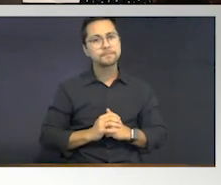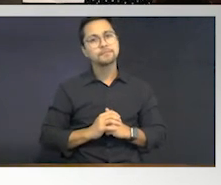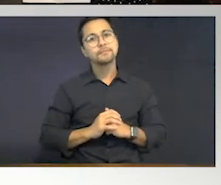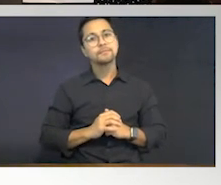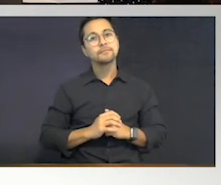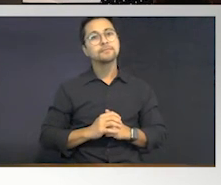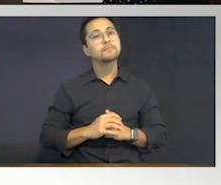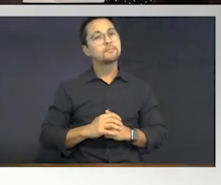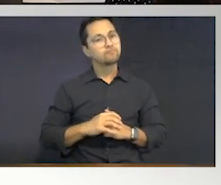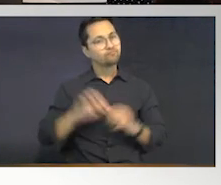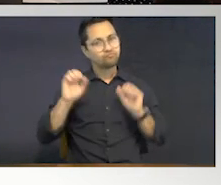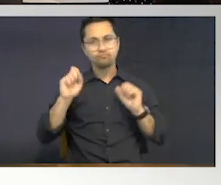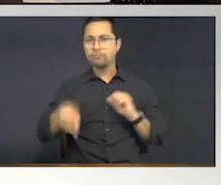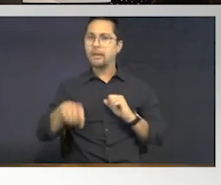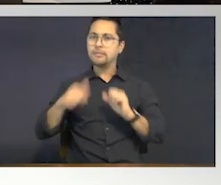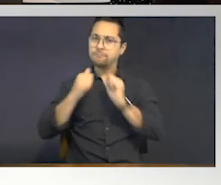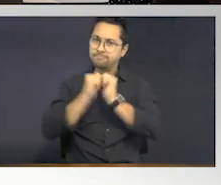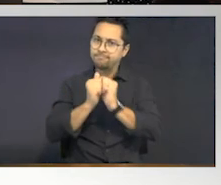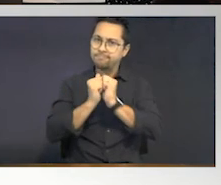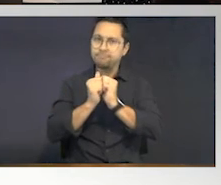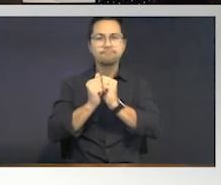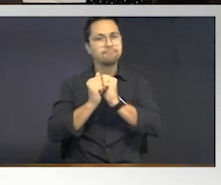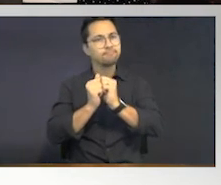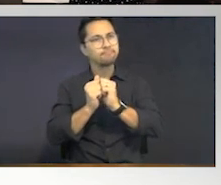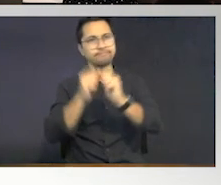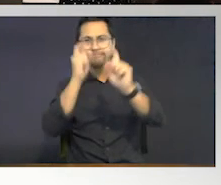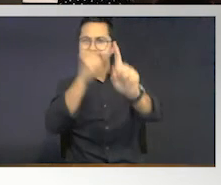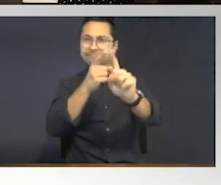we stick together, right? So